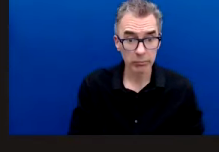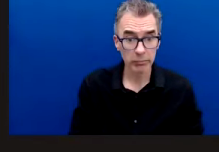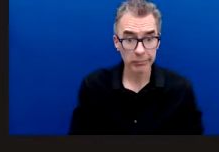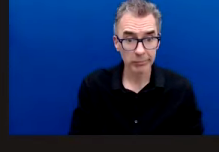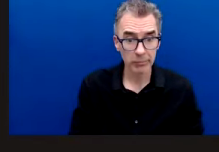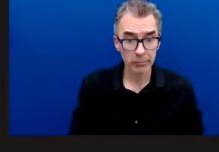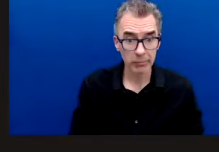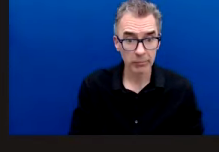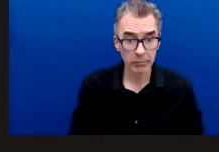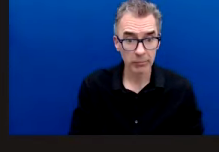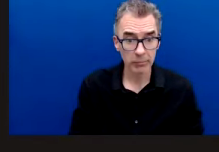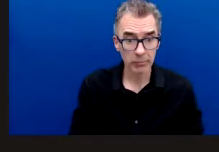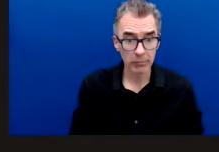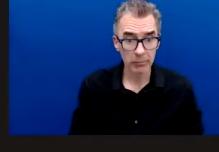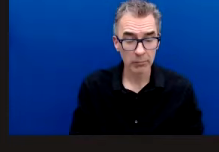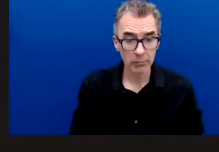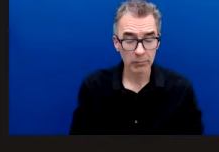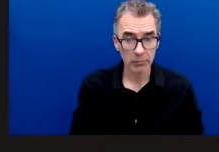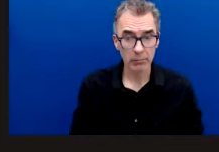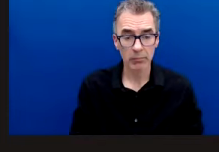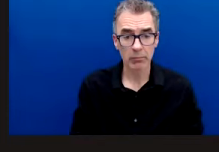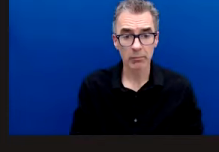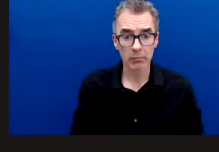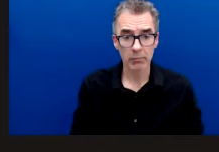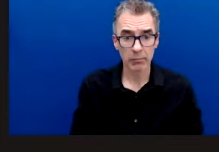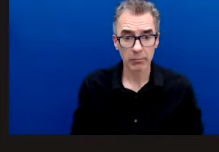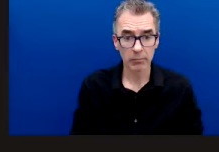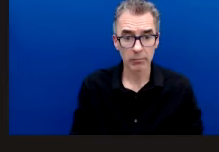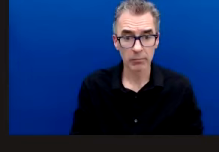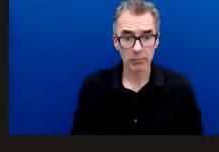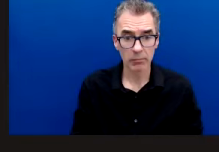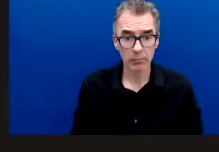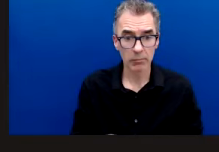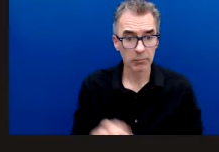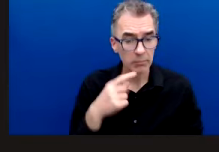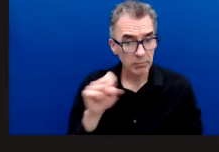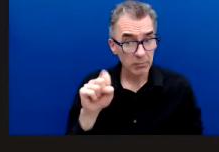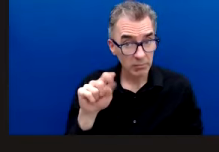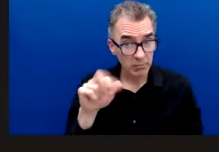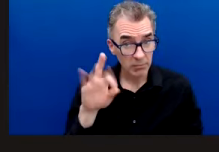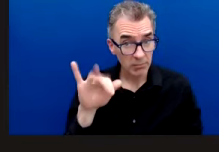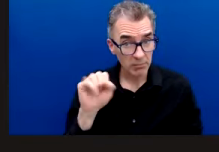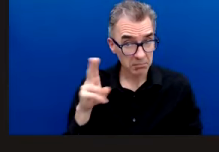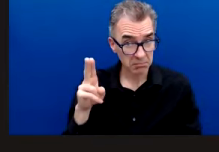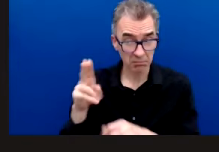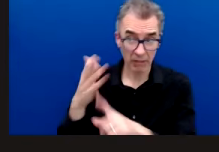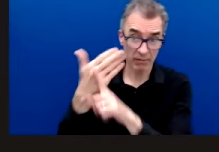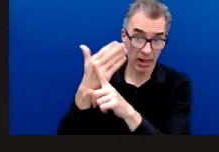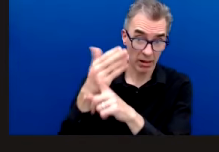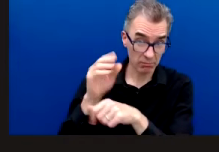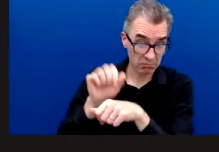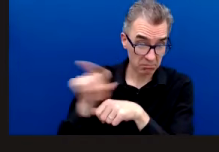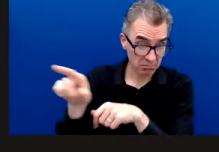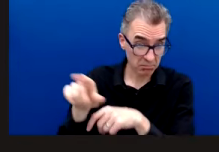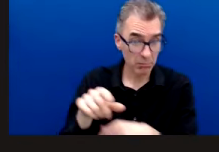Yes, Ram Pantry. Make a case Someone. to get help. Yes. Resources, campus